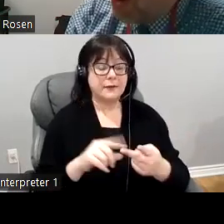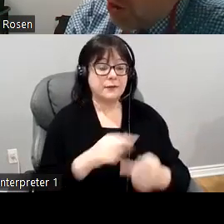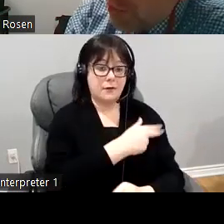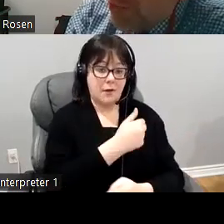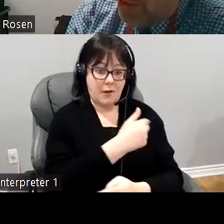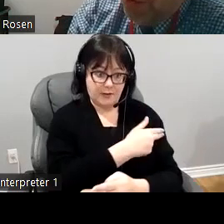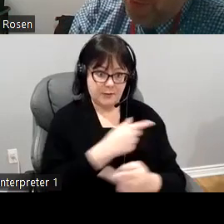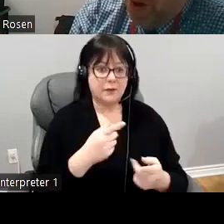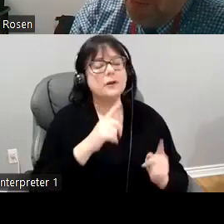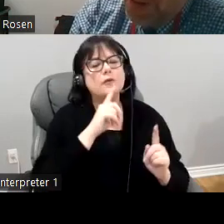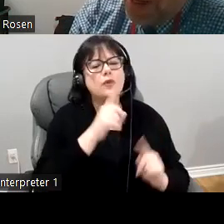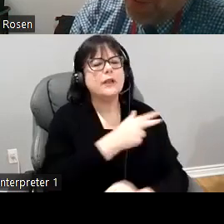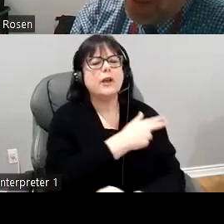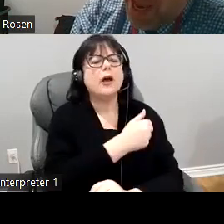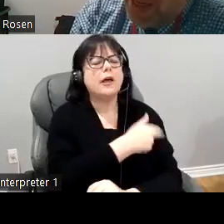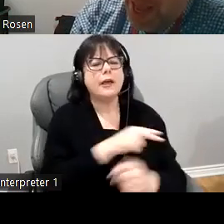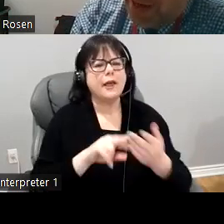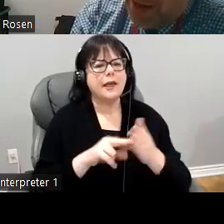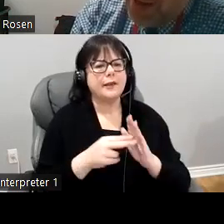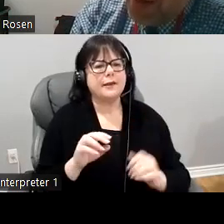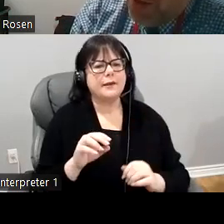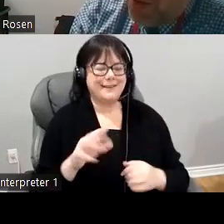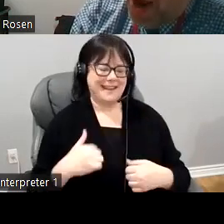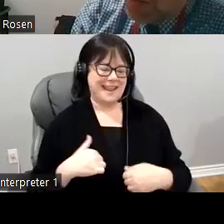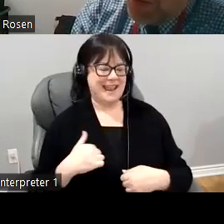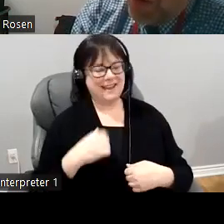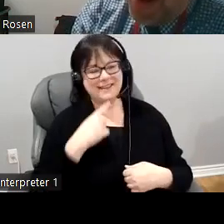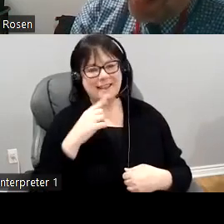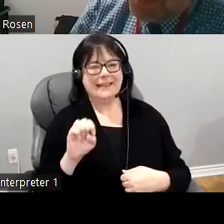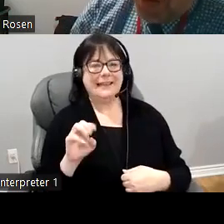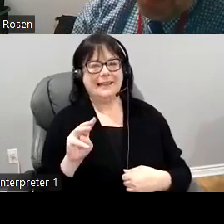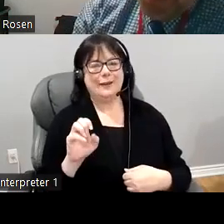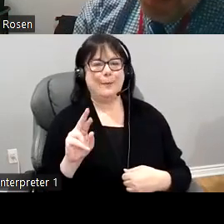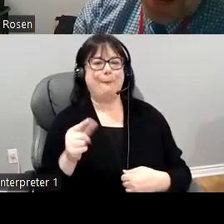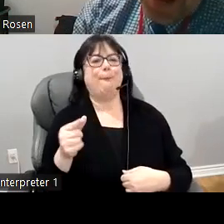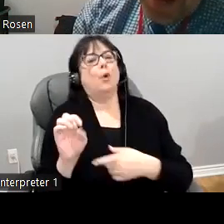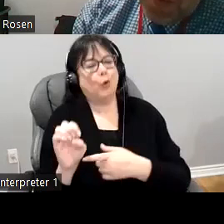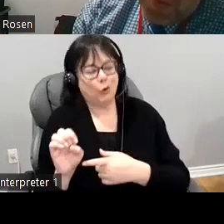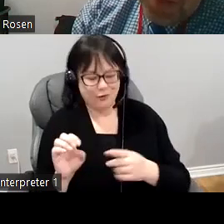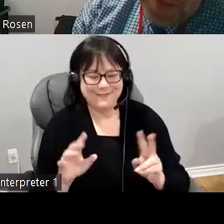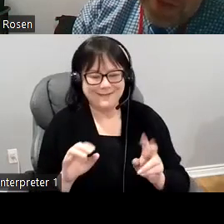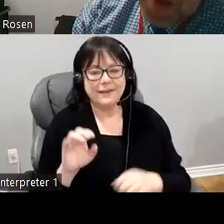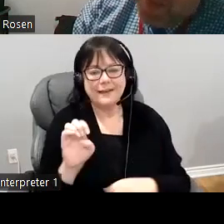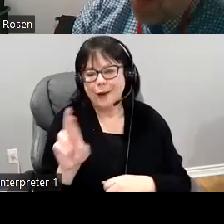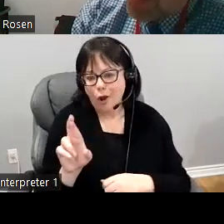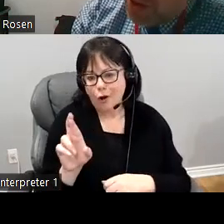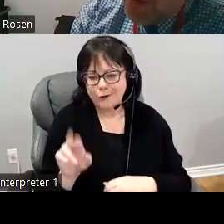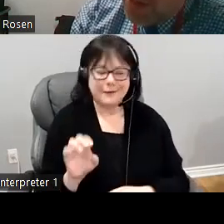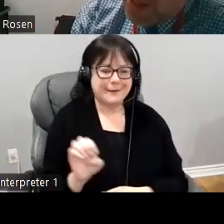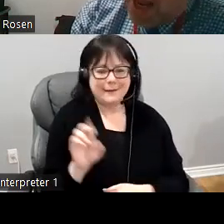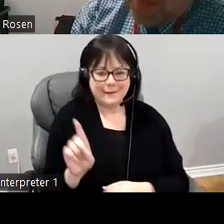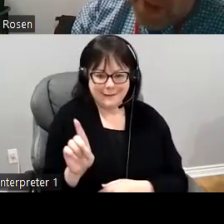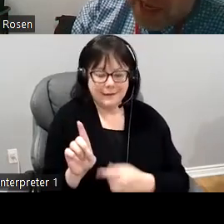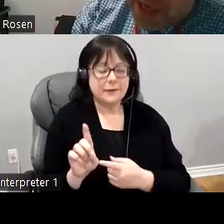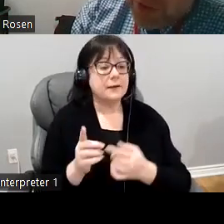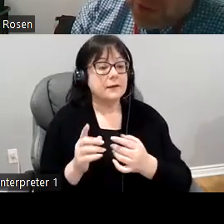the emerge department, as we say in Canada, or hospital and hospital, with the important services